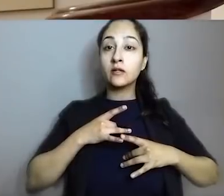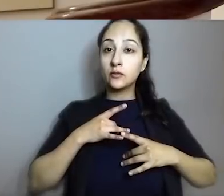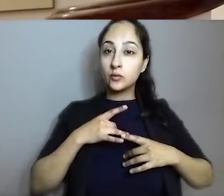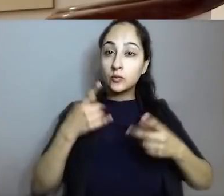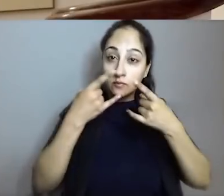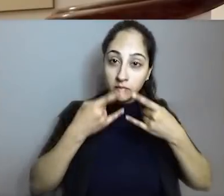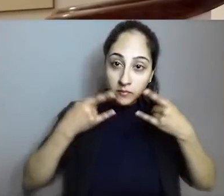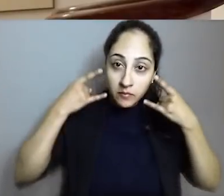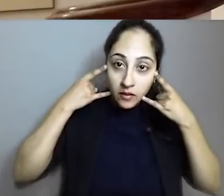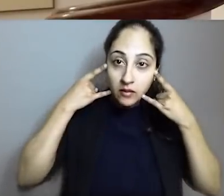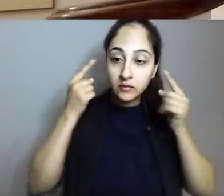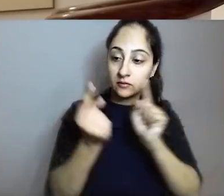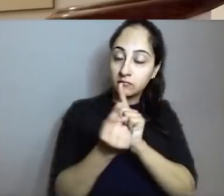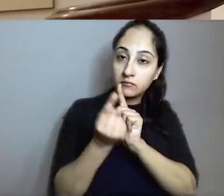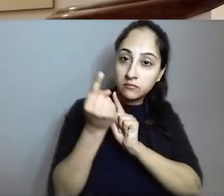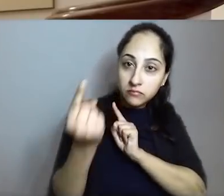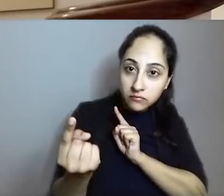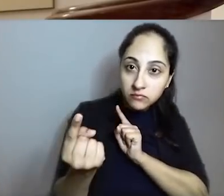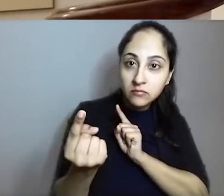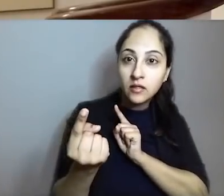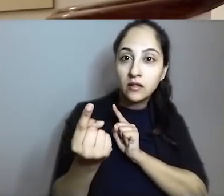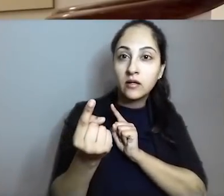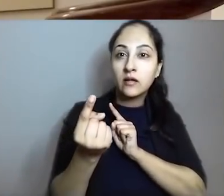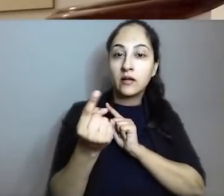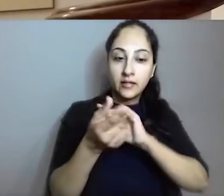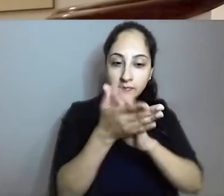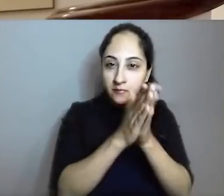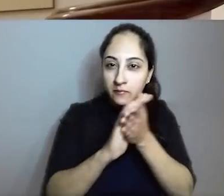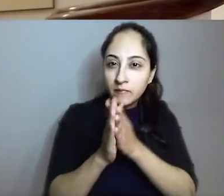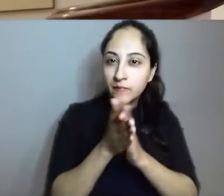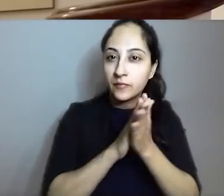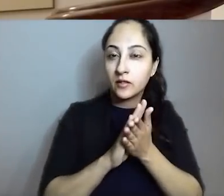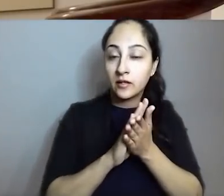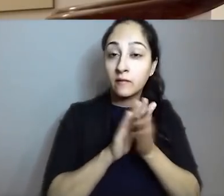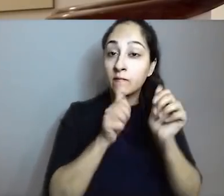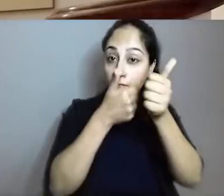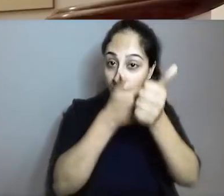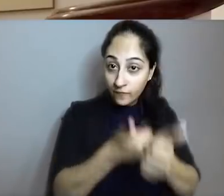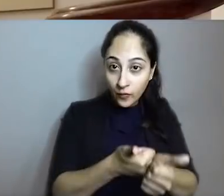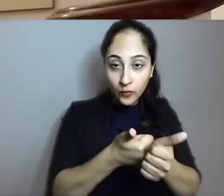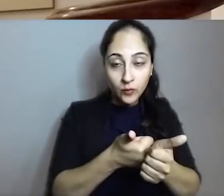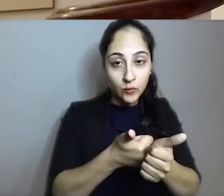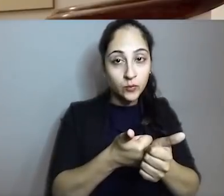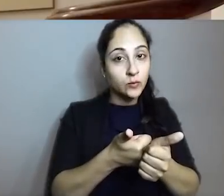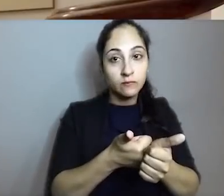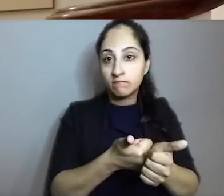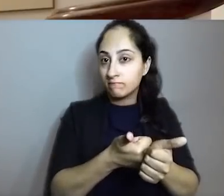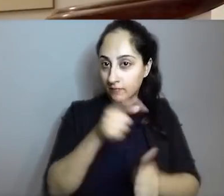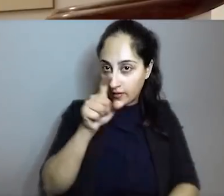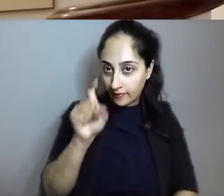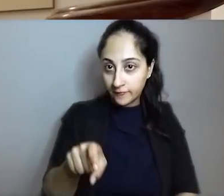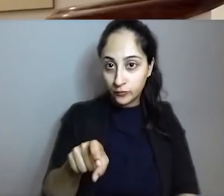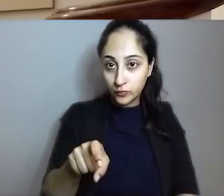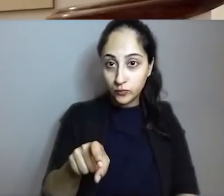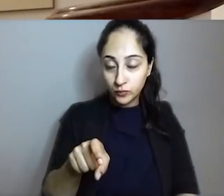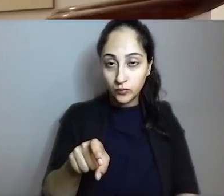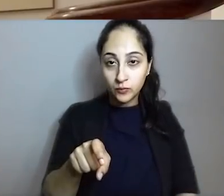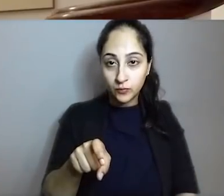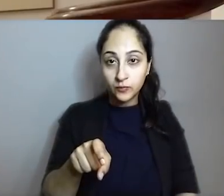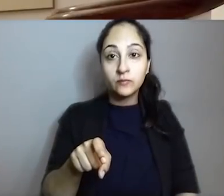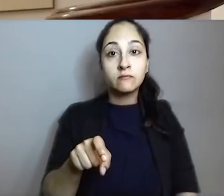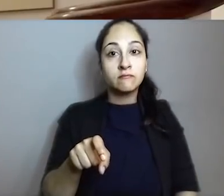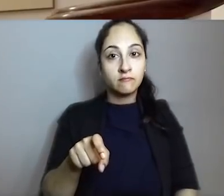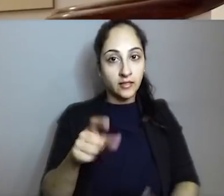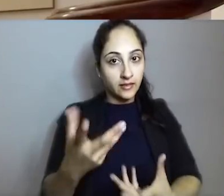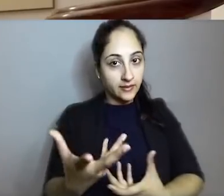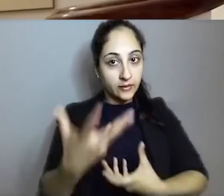physical distancing, and adhering to all the required hygiene protocols remains paramount and should be treated